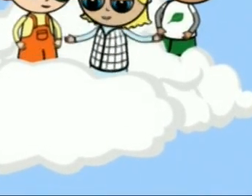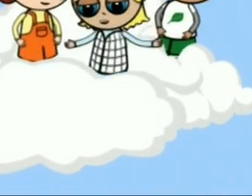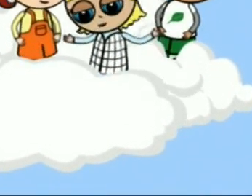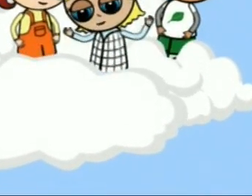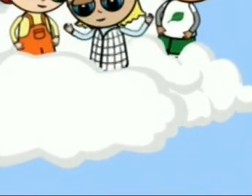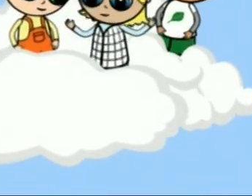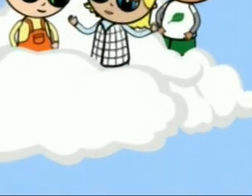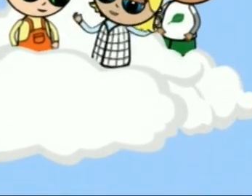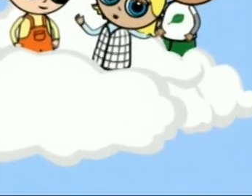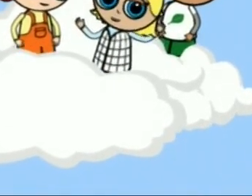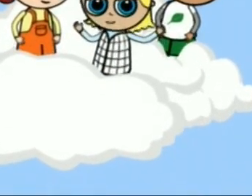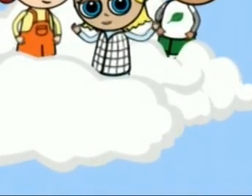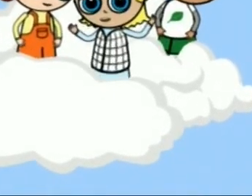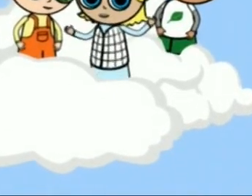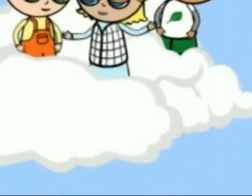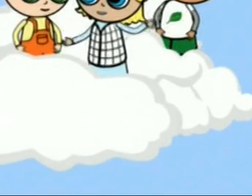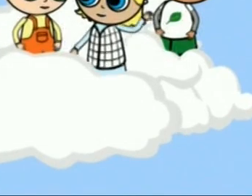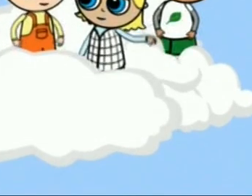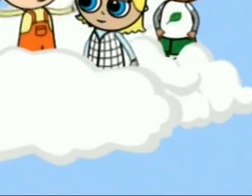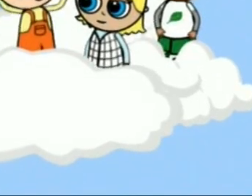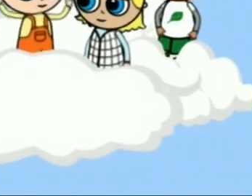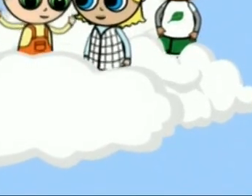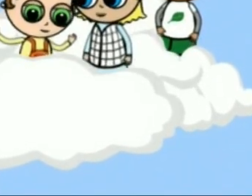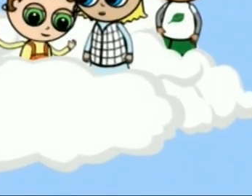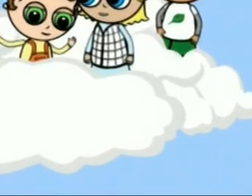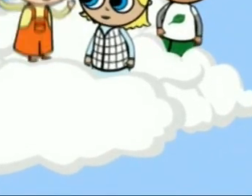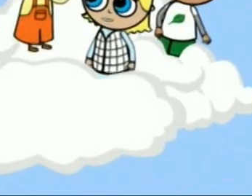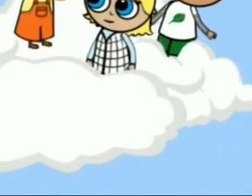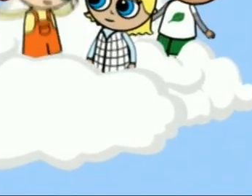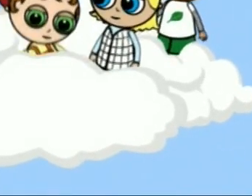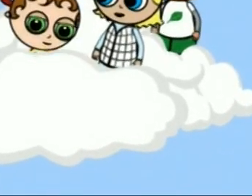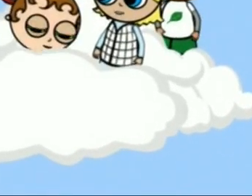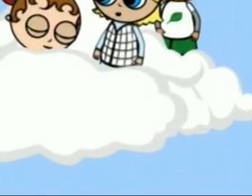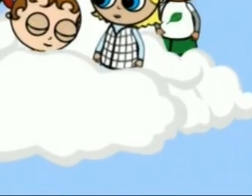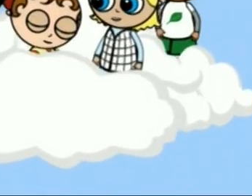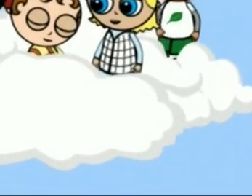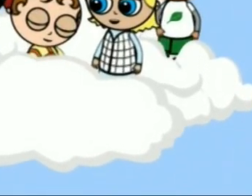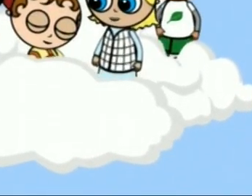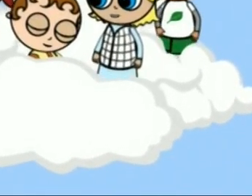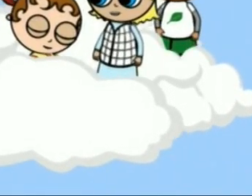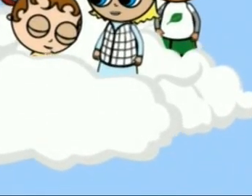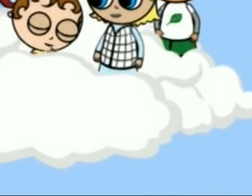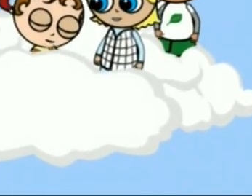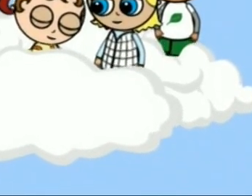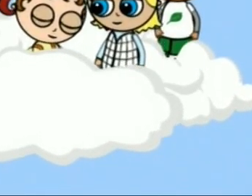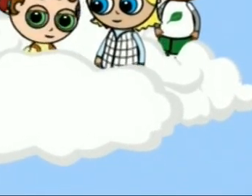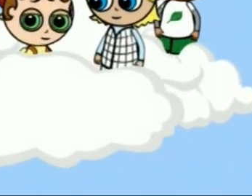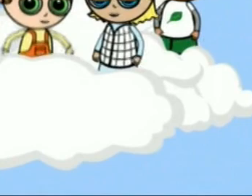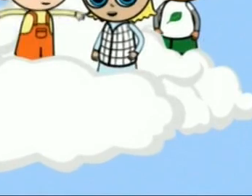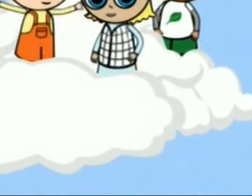Calm the quarrel, stop the fight. Make it sleep, stuck in it at